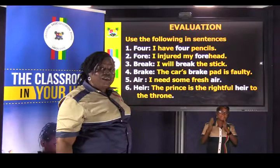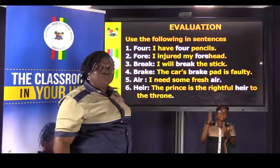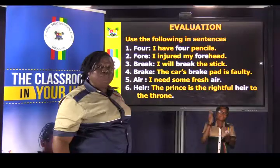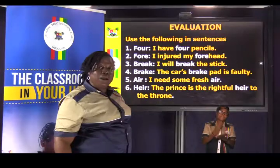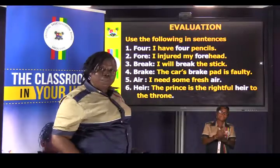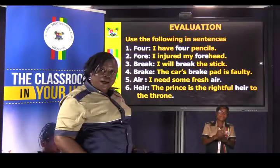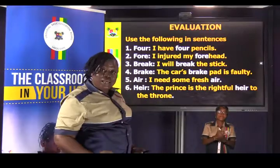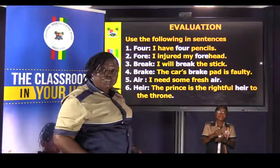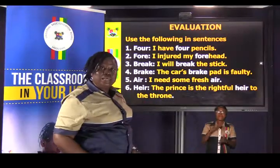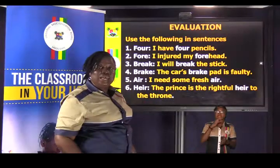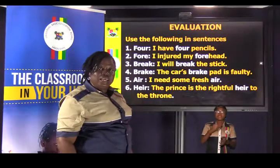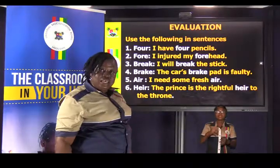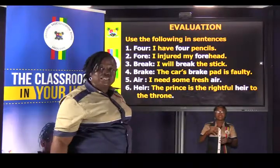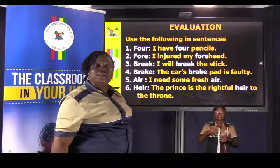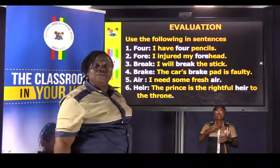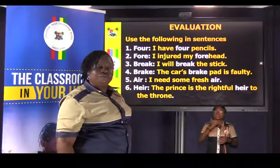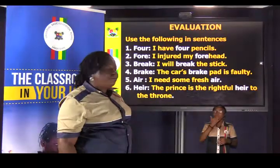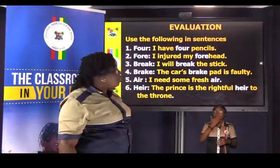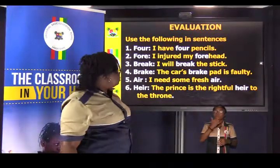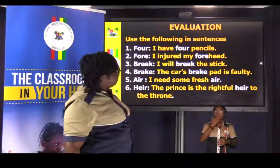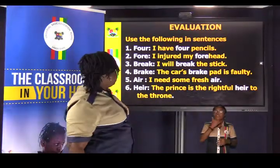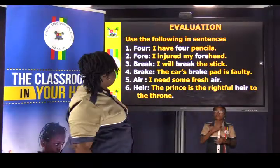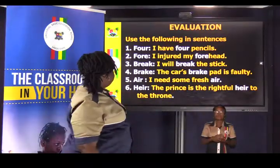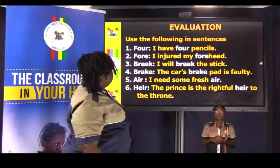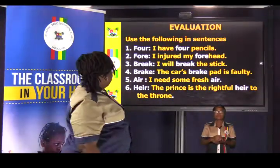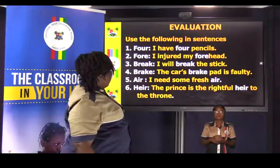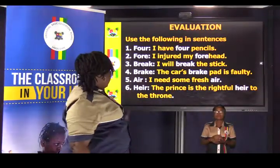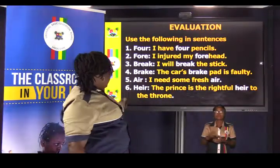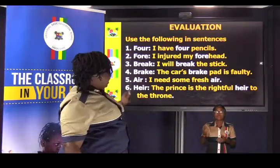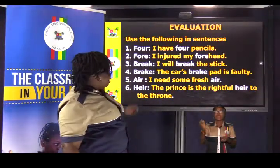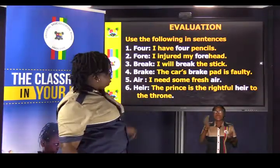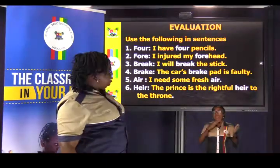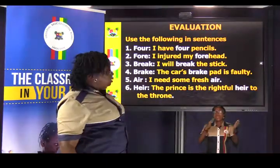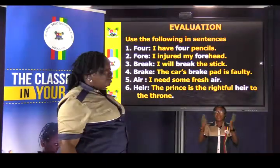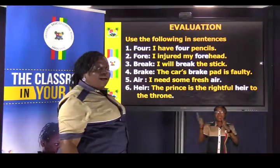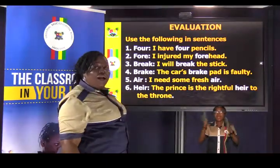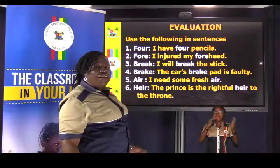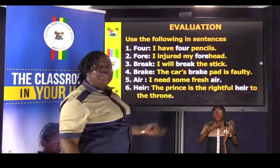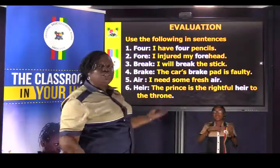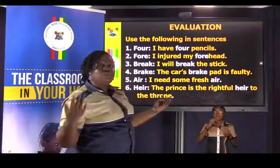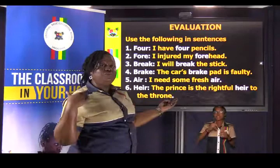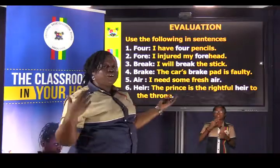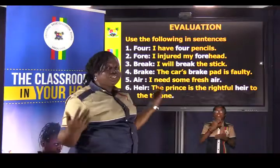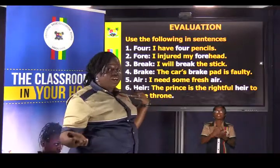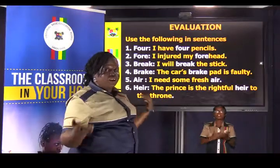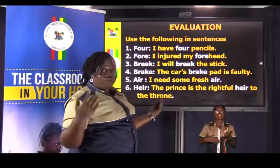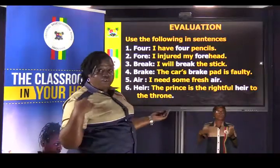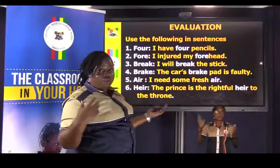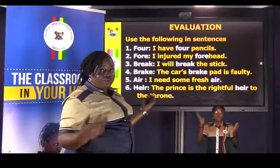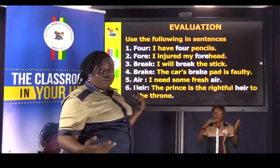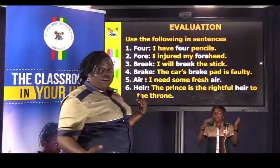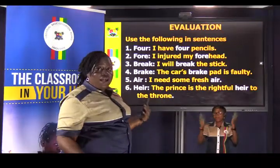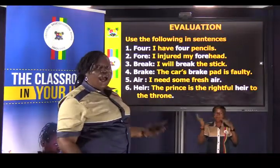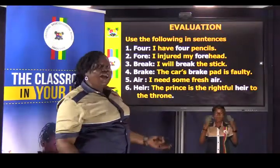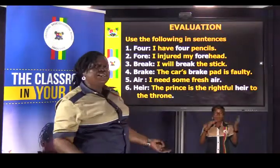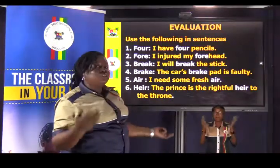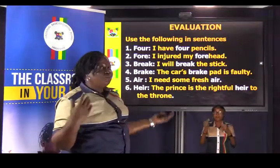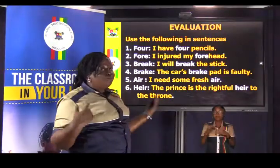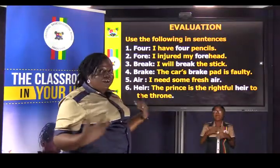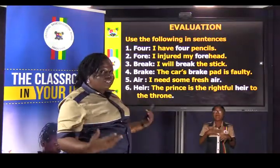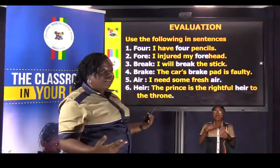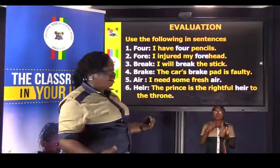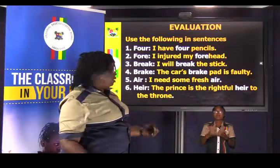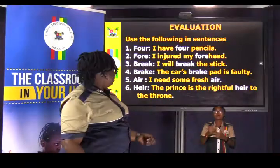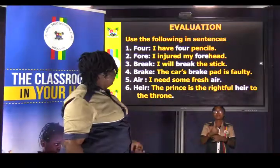The car's brake pad is faulty. Air, I need some fresh air. I need